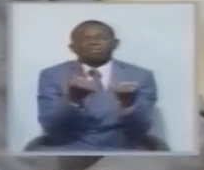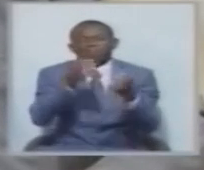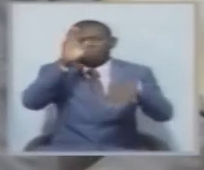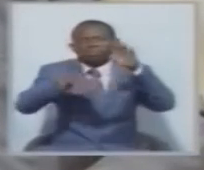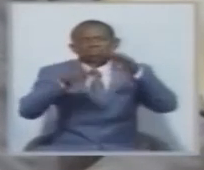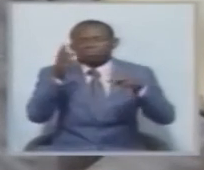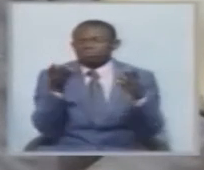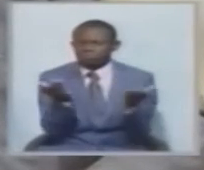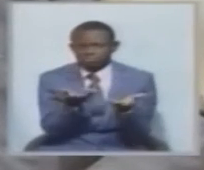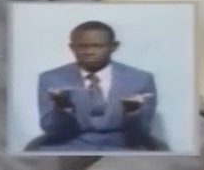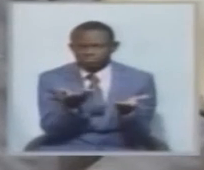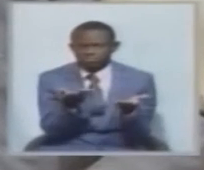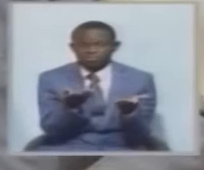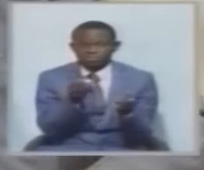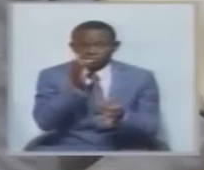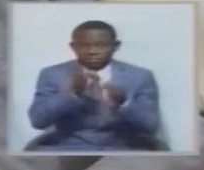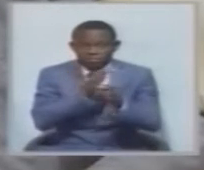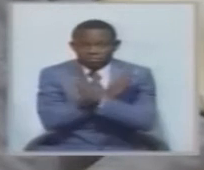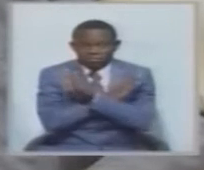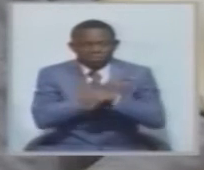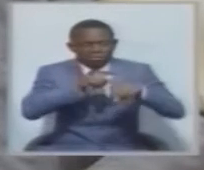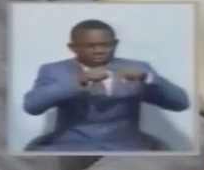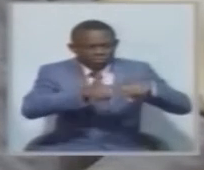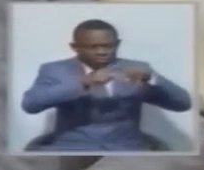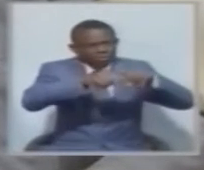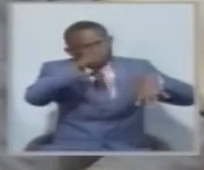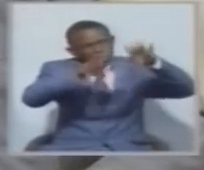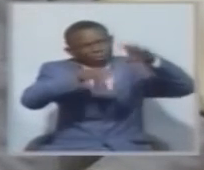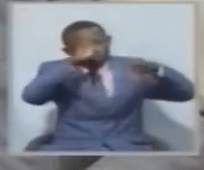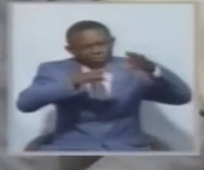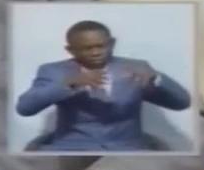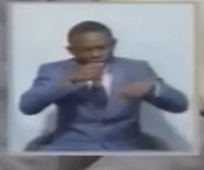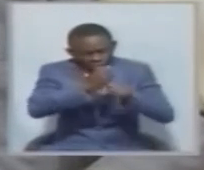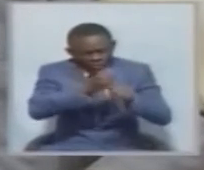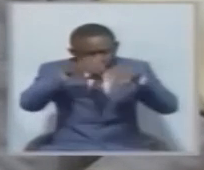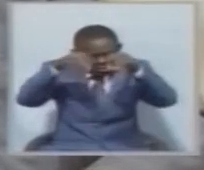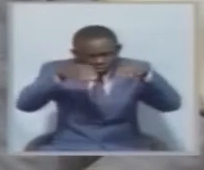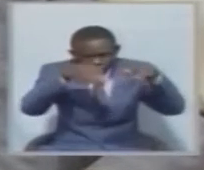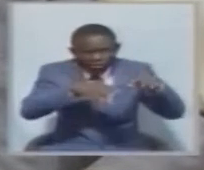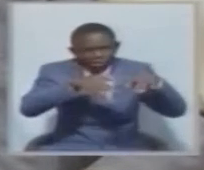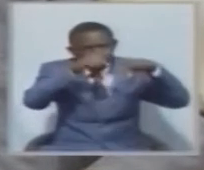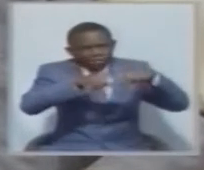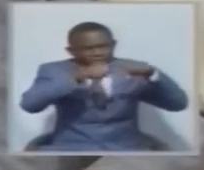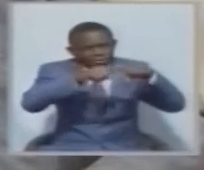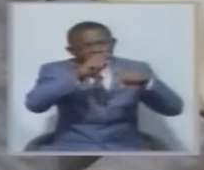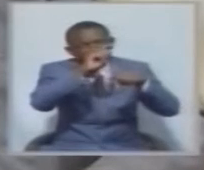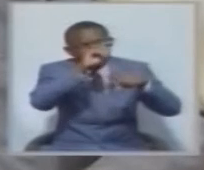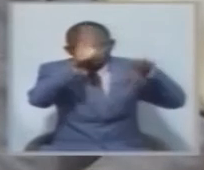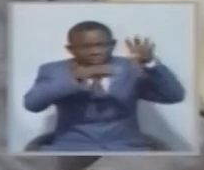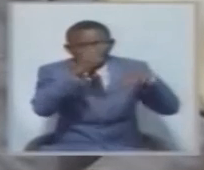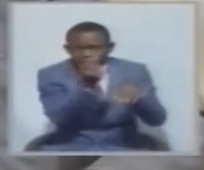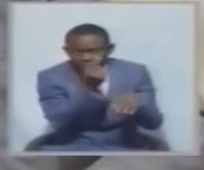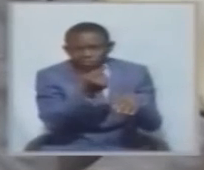focused more on hydro generation, I think what we did not foresee was a situation that